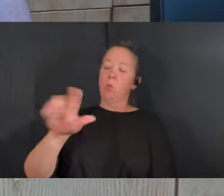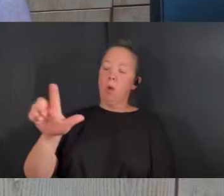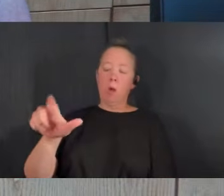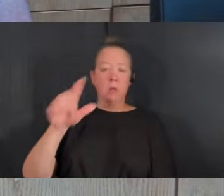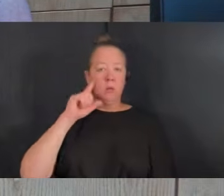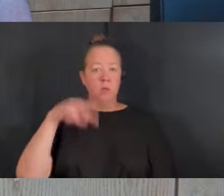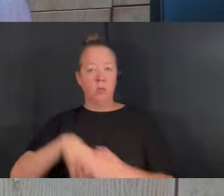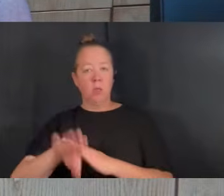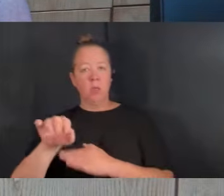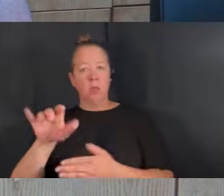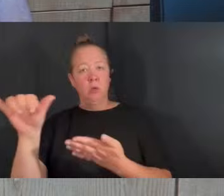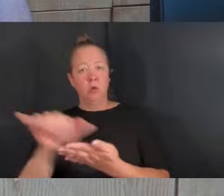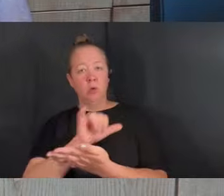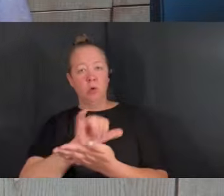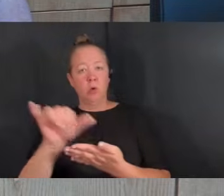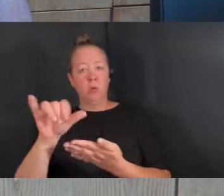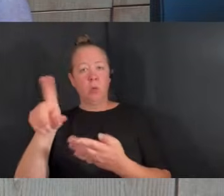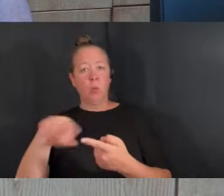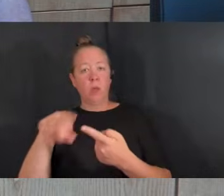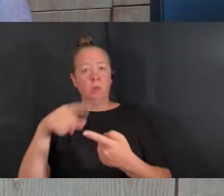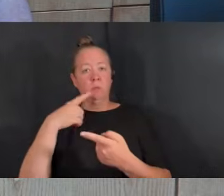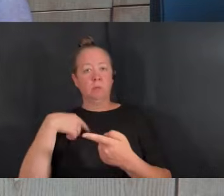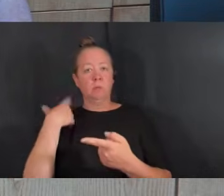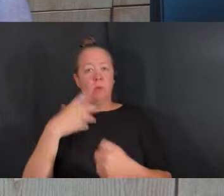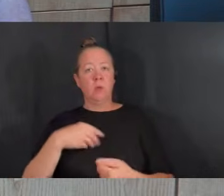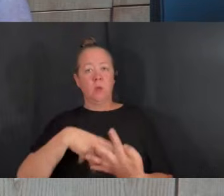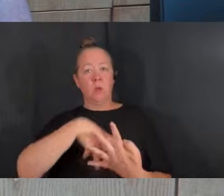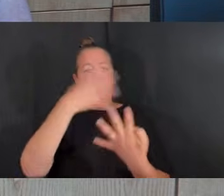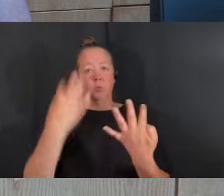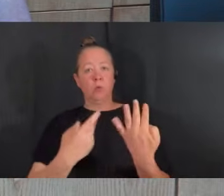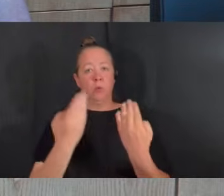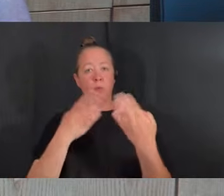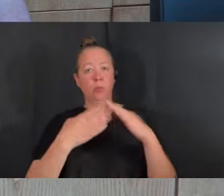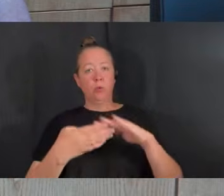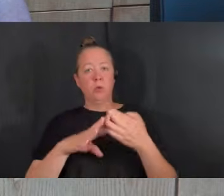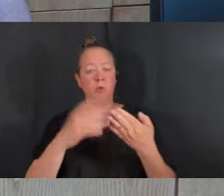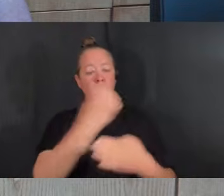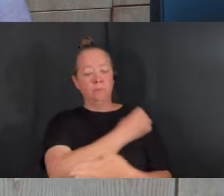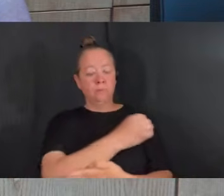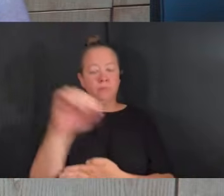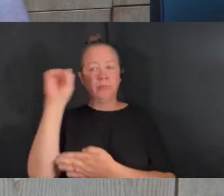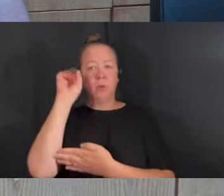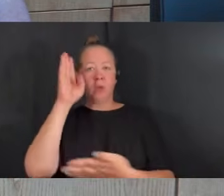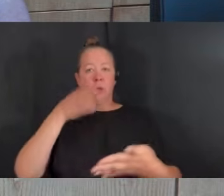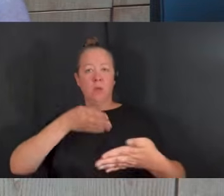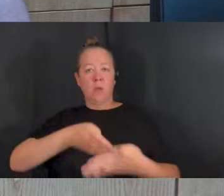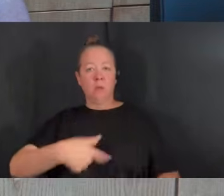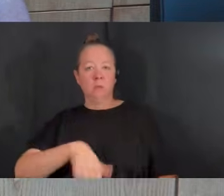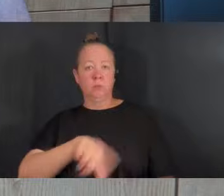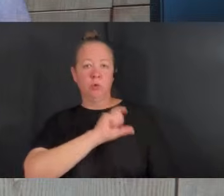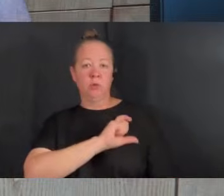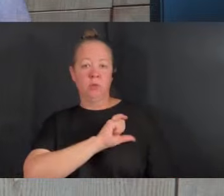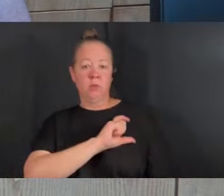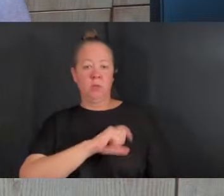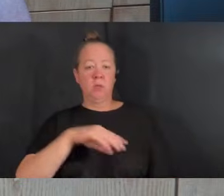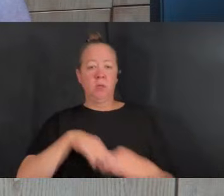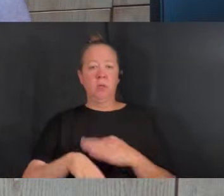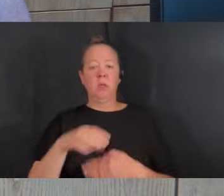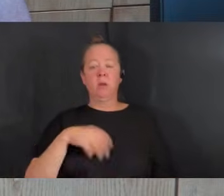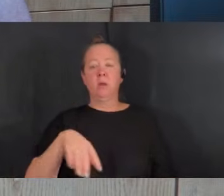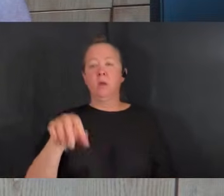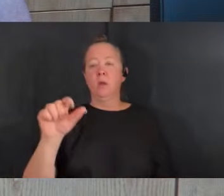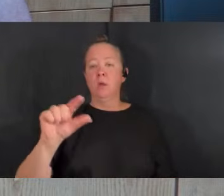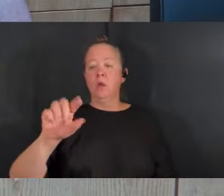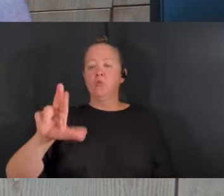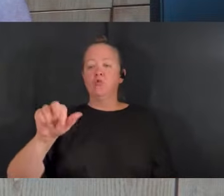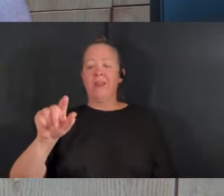of a police raid at the Stonewall Inn in Greenwich Village, New York City. And whereas we must acknowledge and honor the legacies of